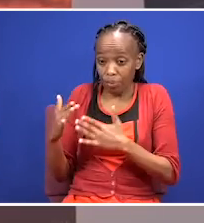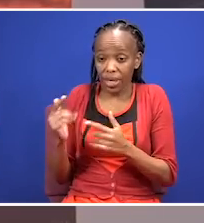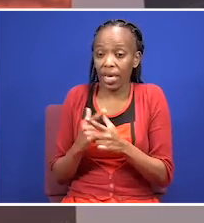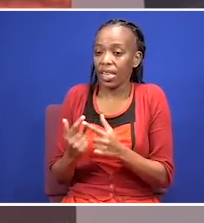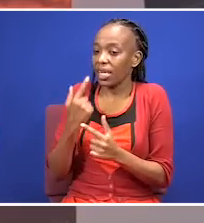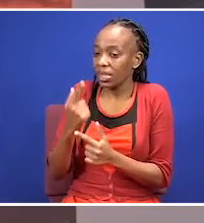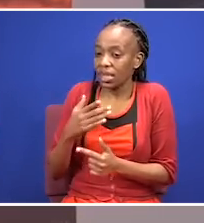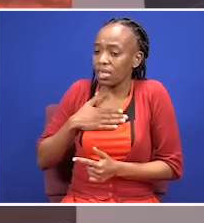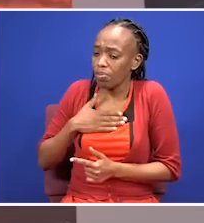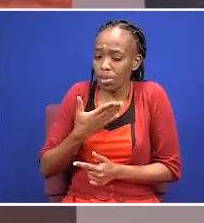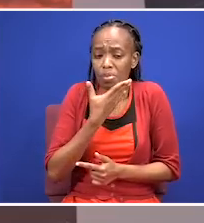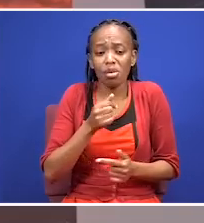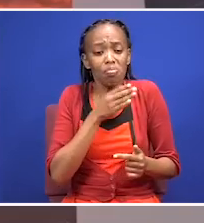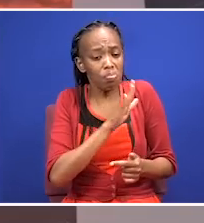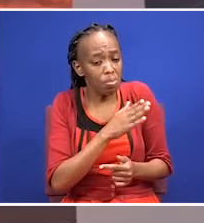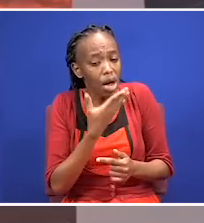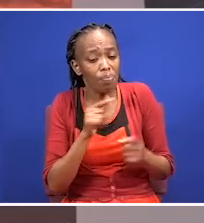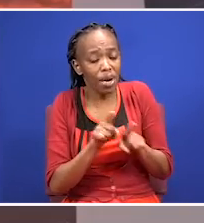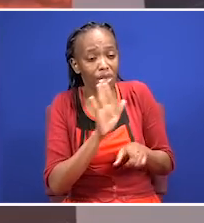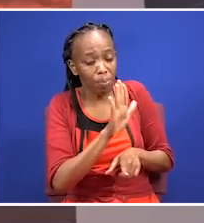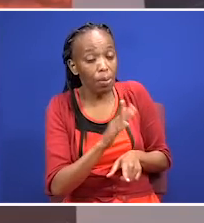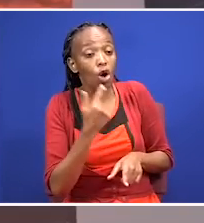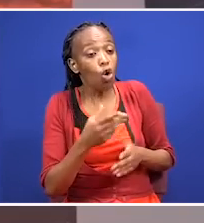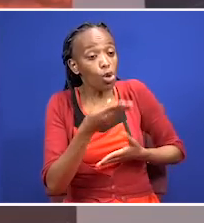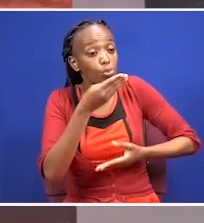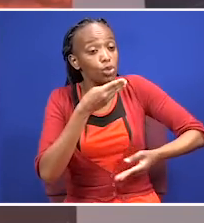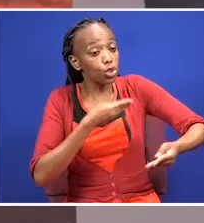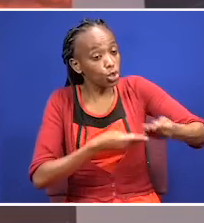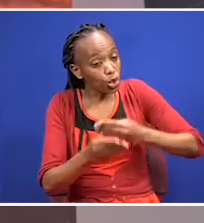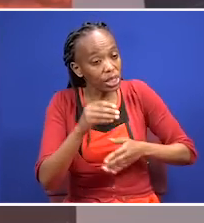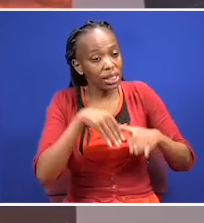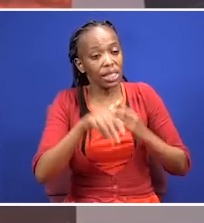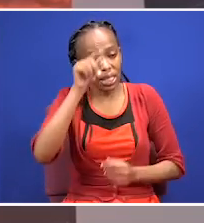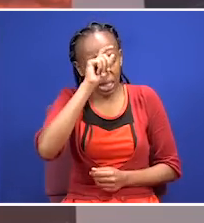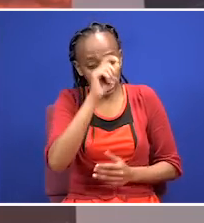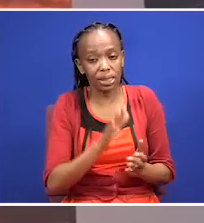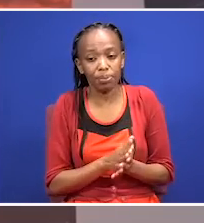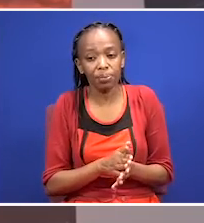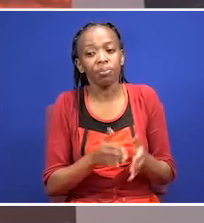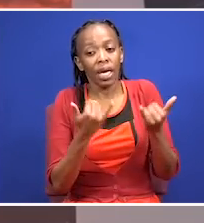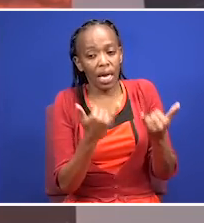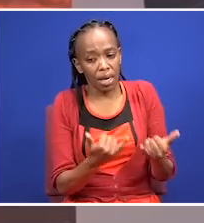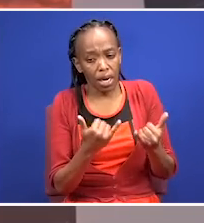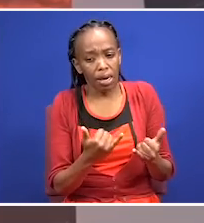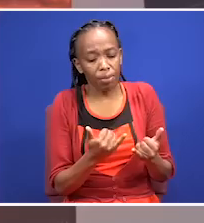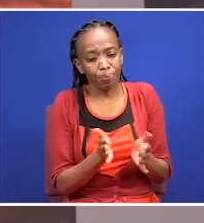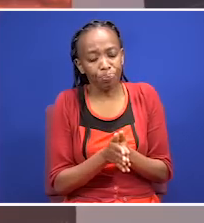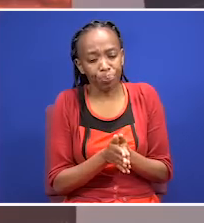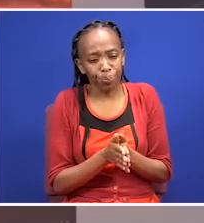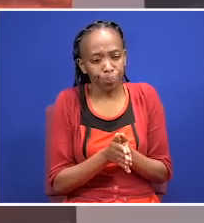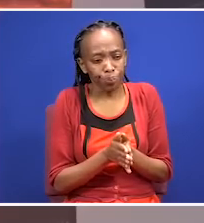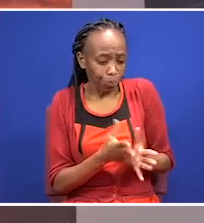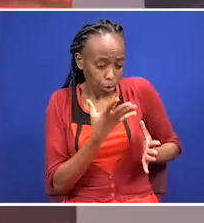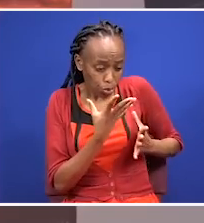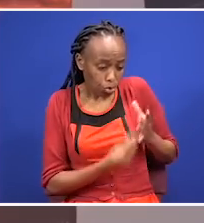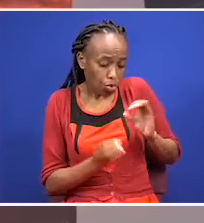he said i am your brother joseph whom you sold into egypt and now do not